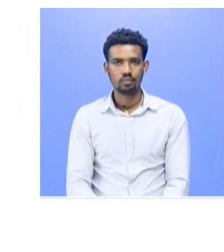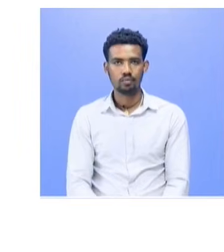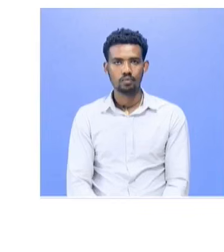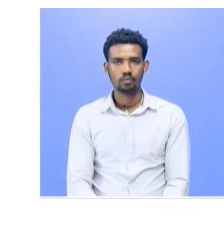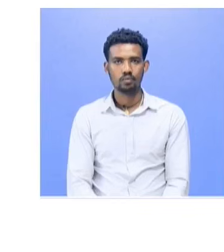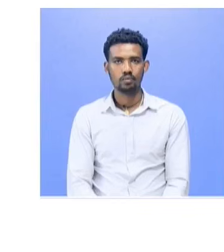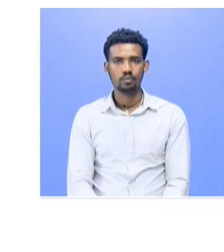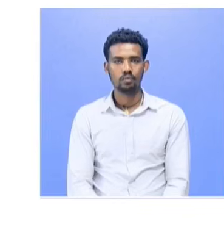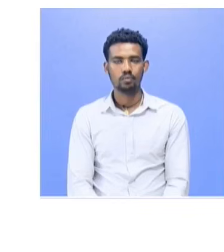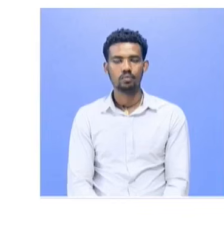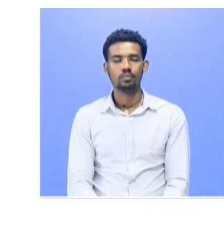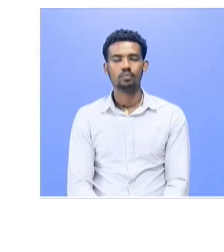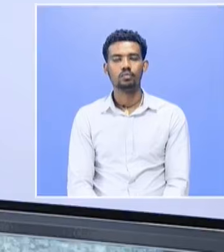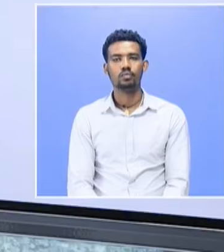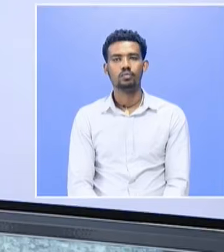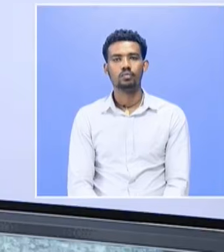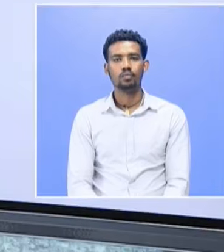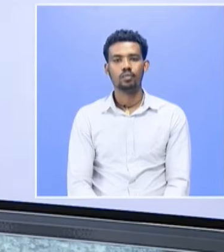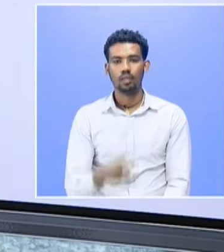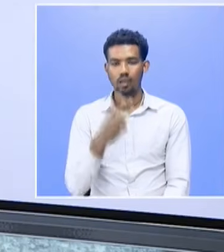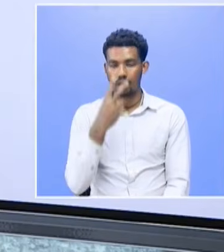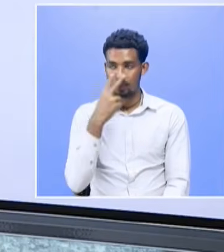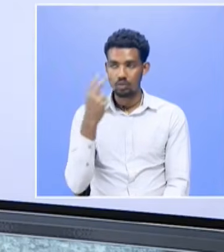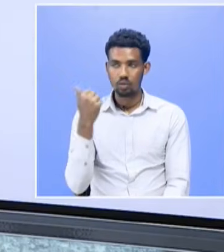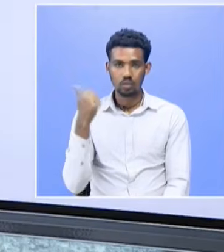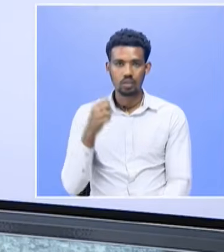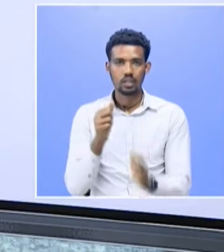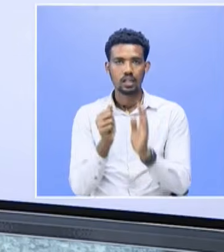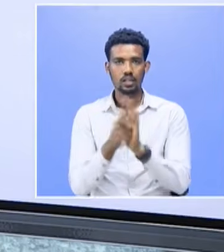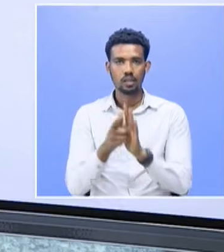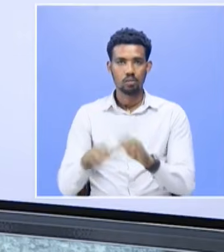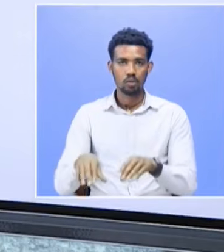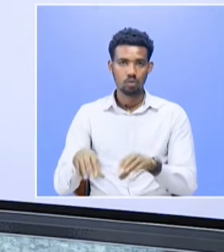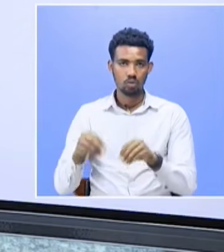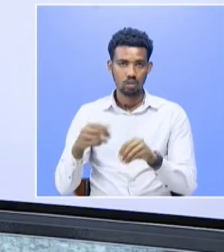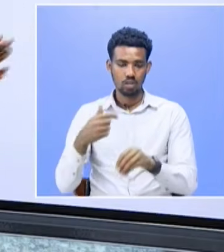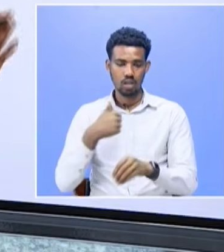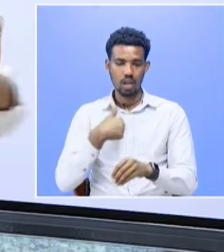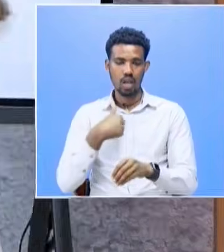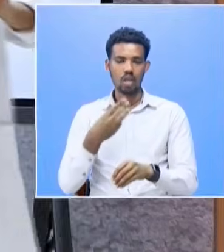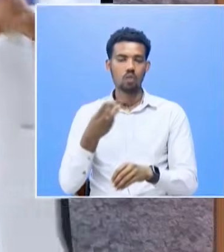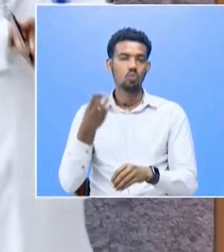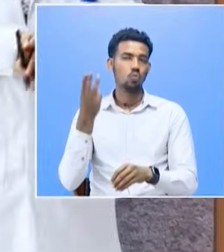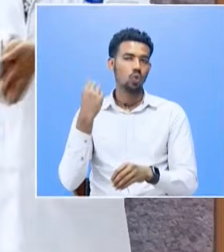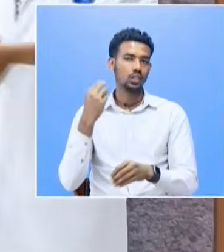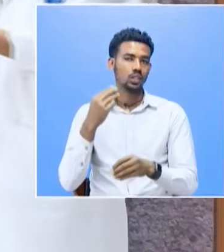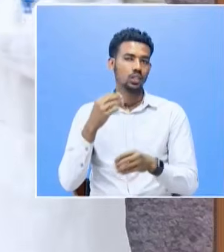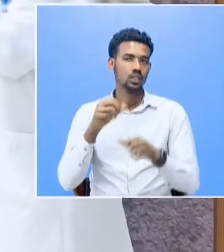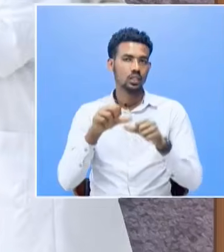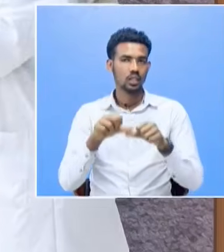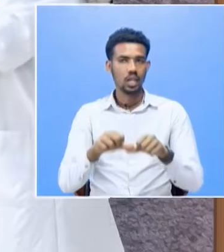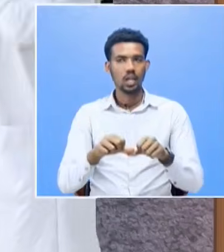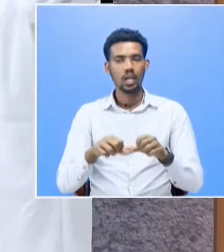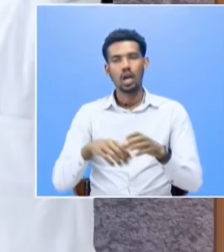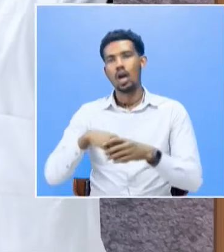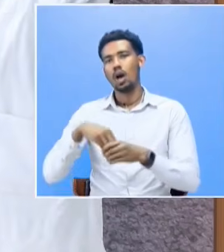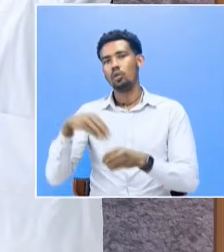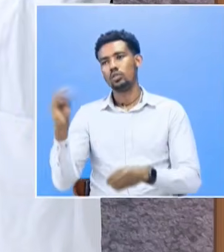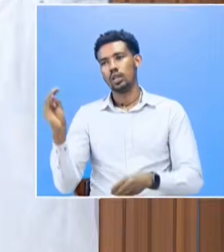outside. Look, this example, students. I was staying